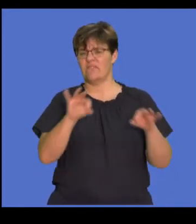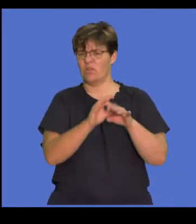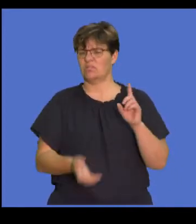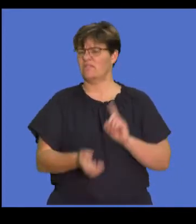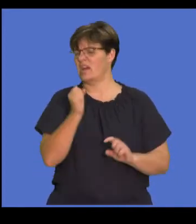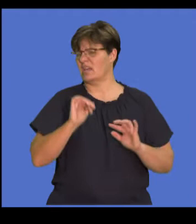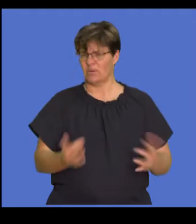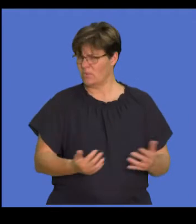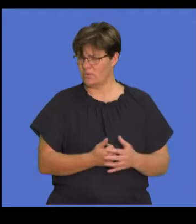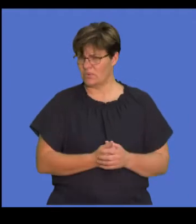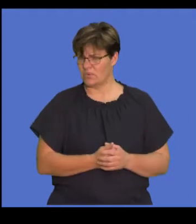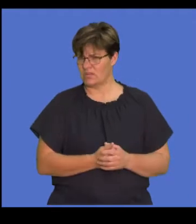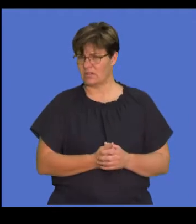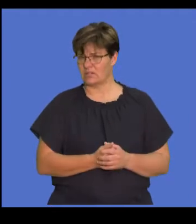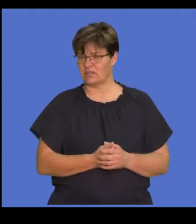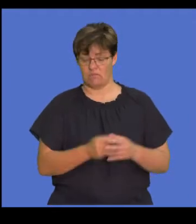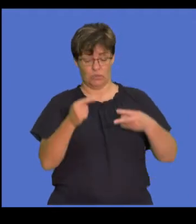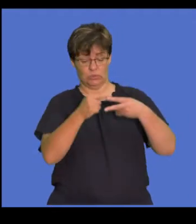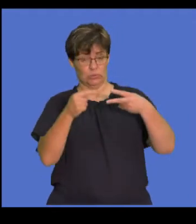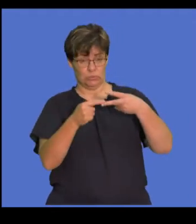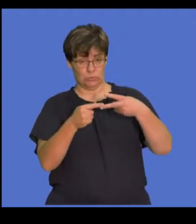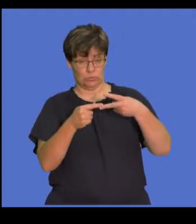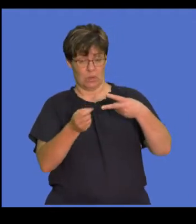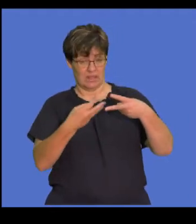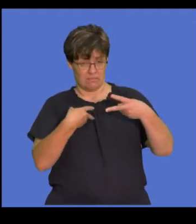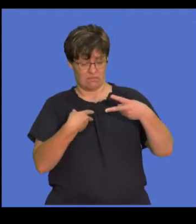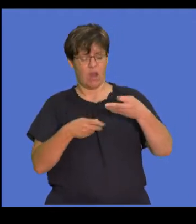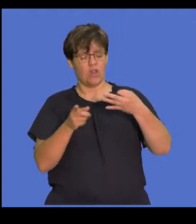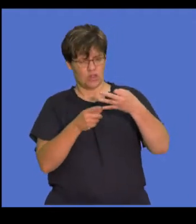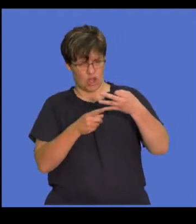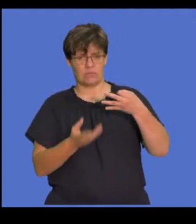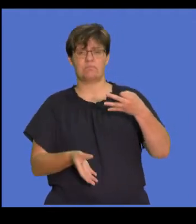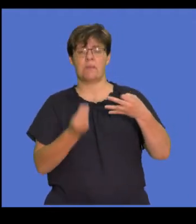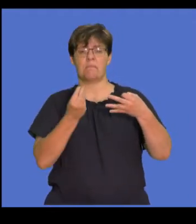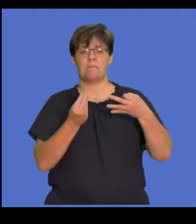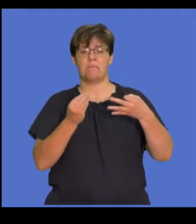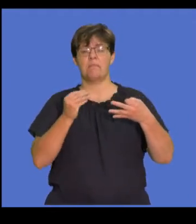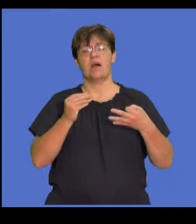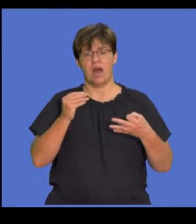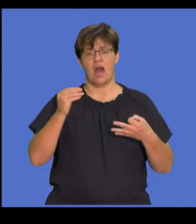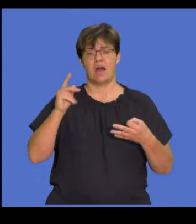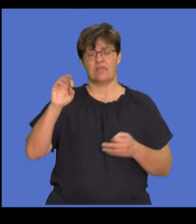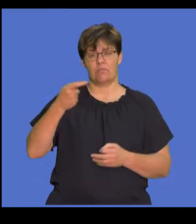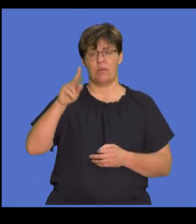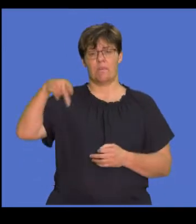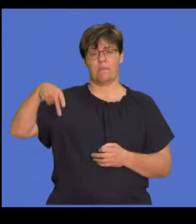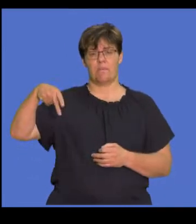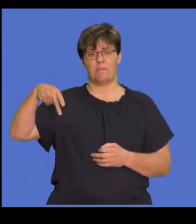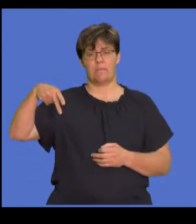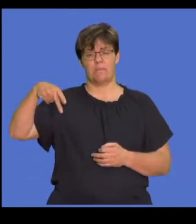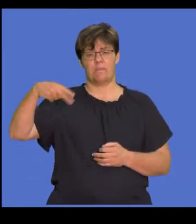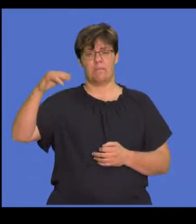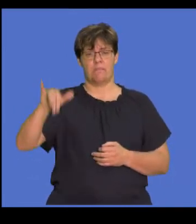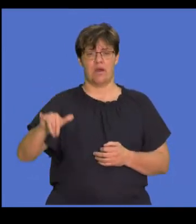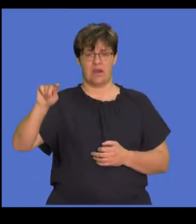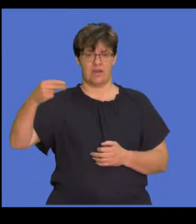here, if I am given 2, I can find the third one using the theorem of Pythagoras, right? Or if